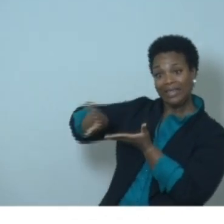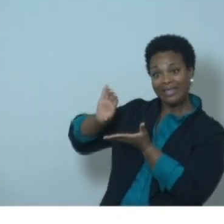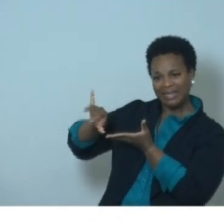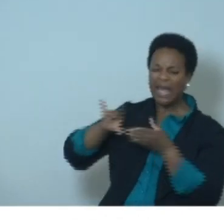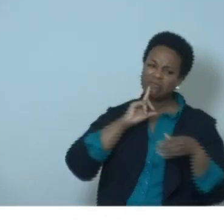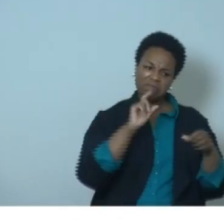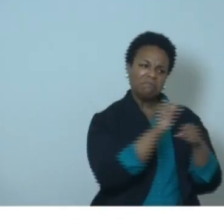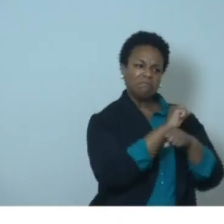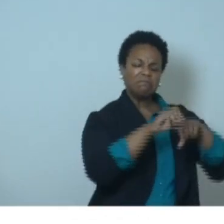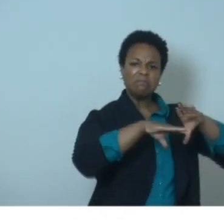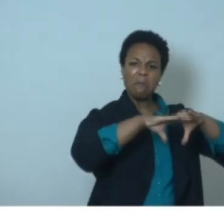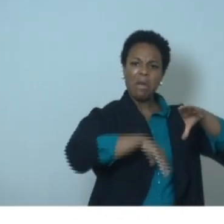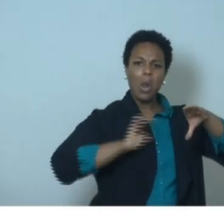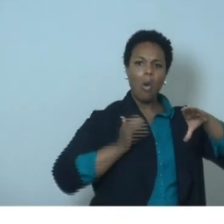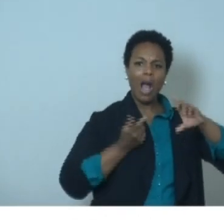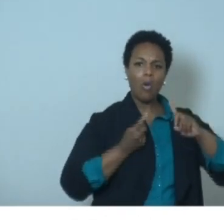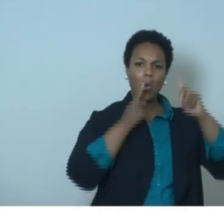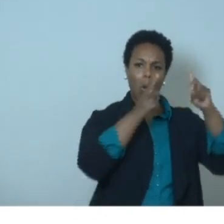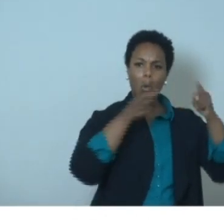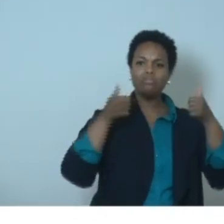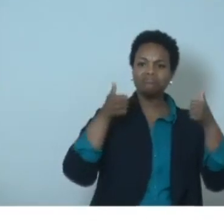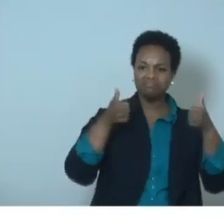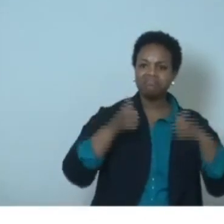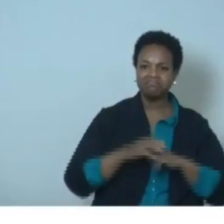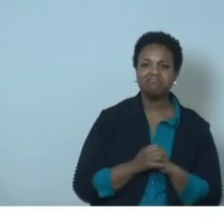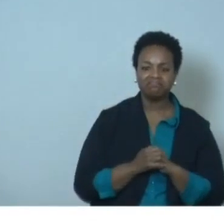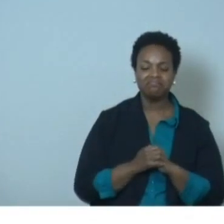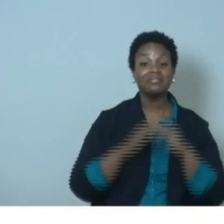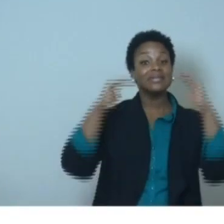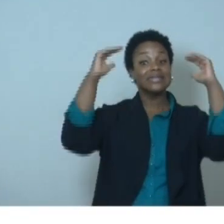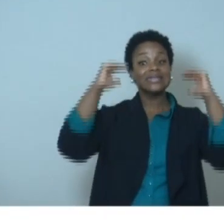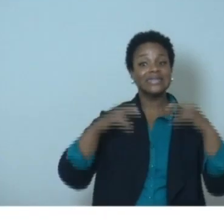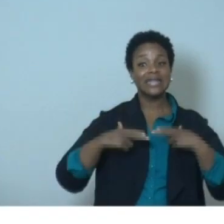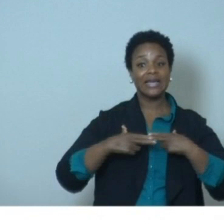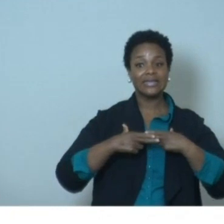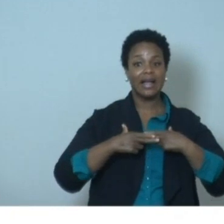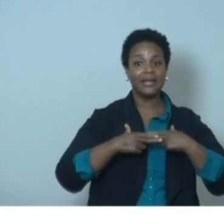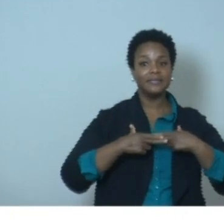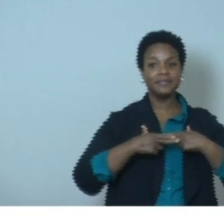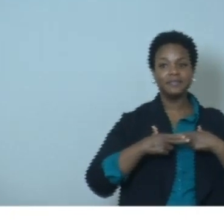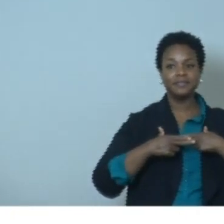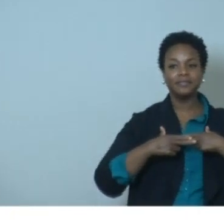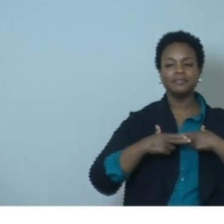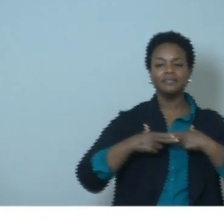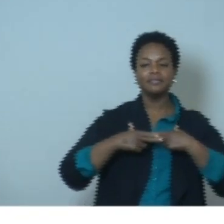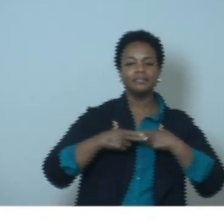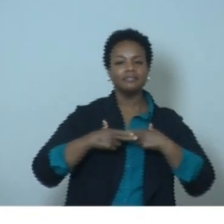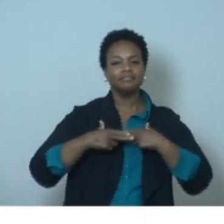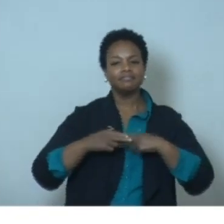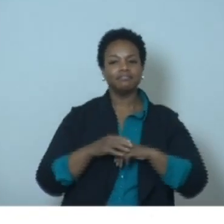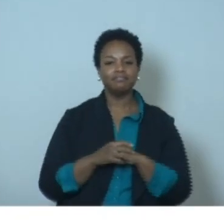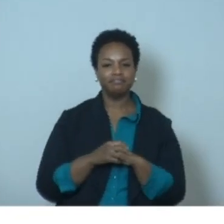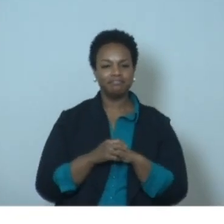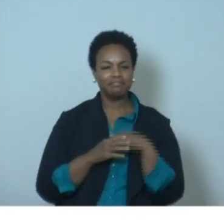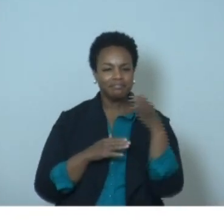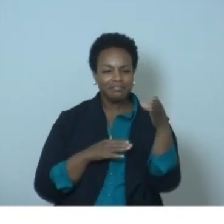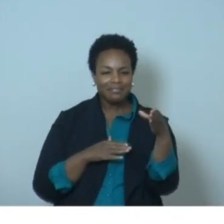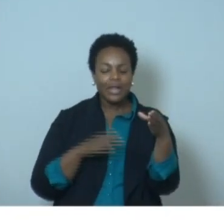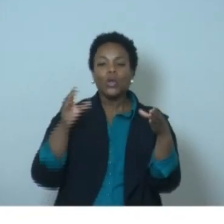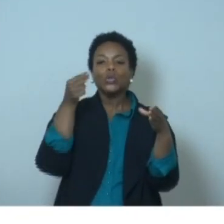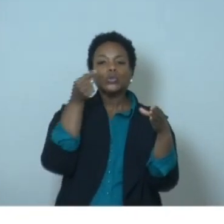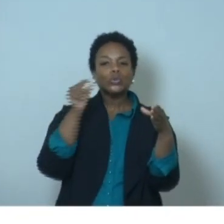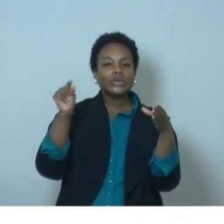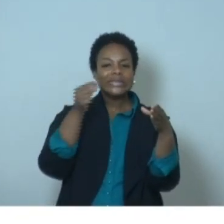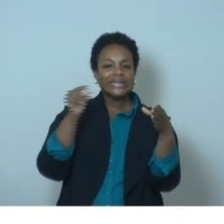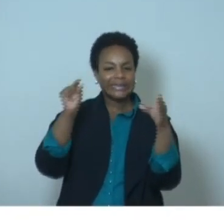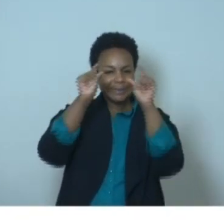1.15. Now we can go to the next slide, which has a bit of a green grid on it. And this is sort